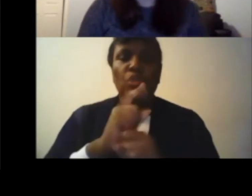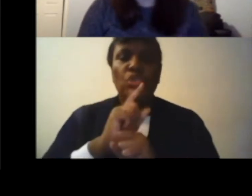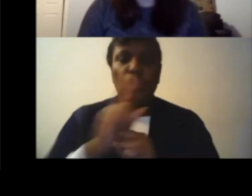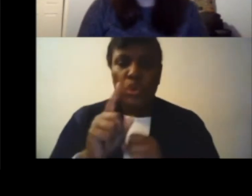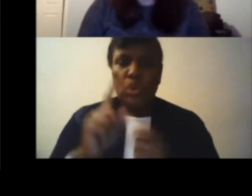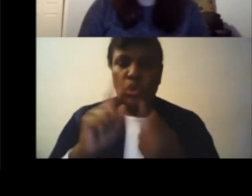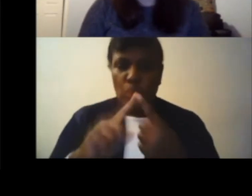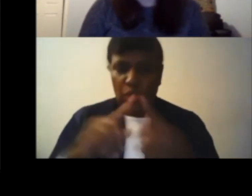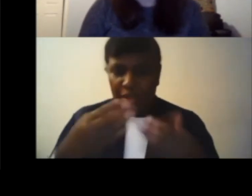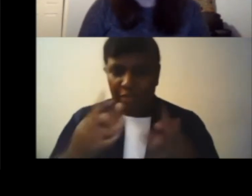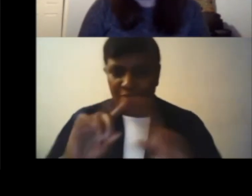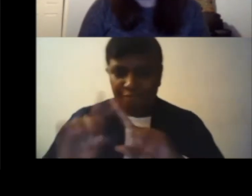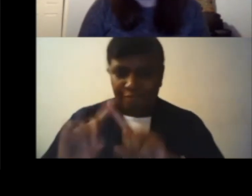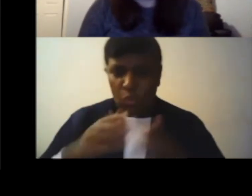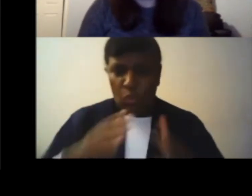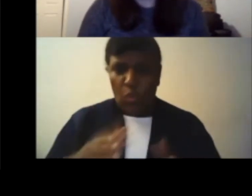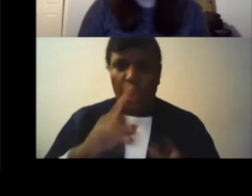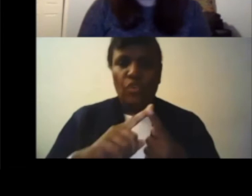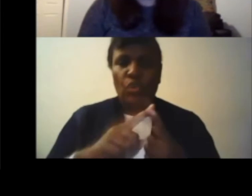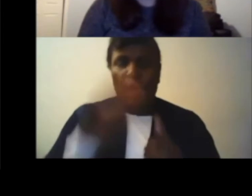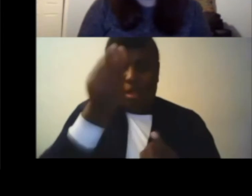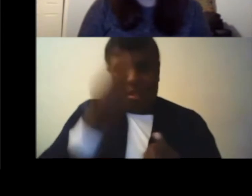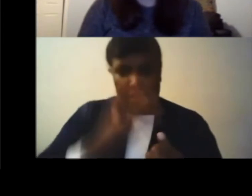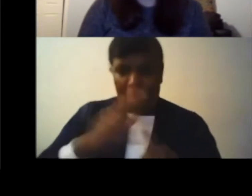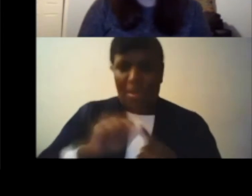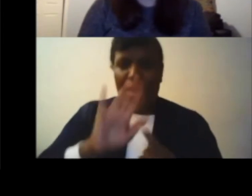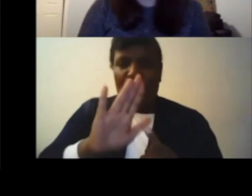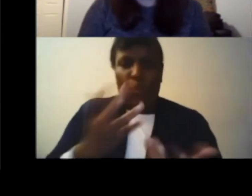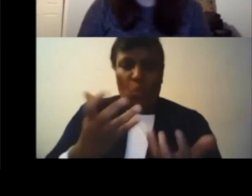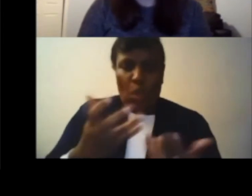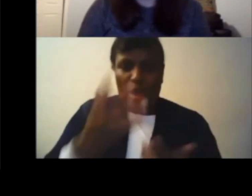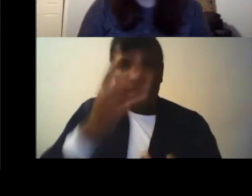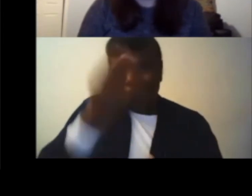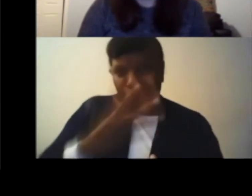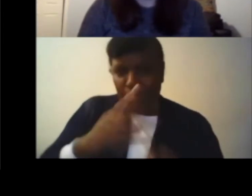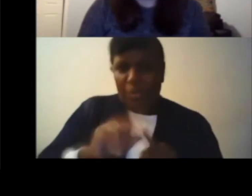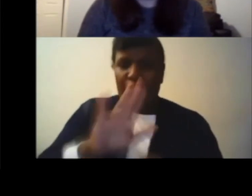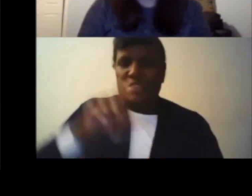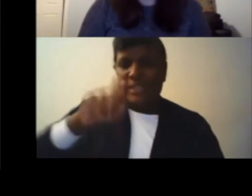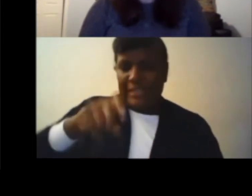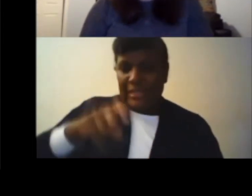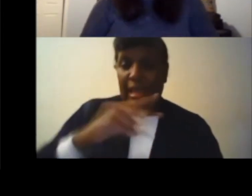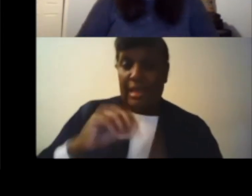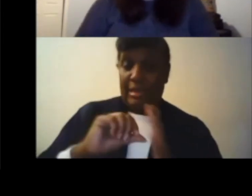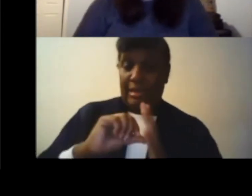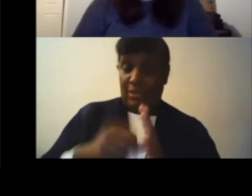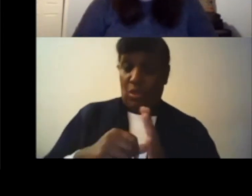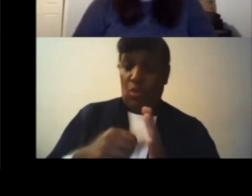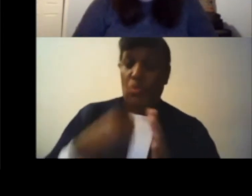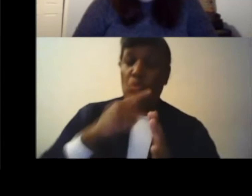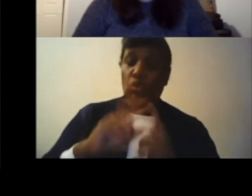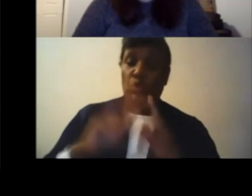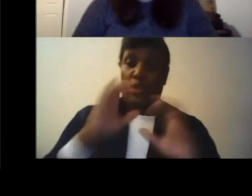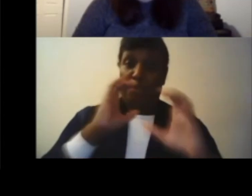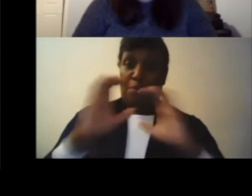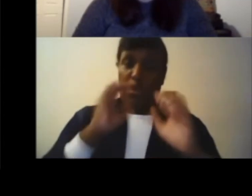and their needs, and also to just be able to comment, and for us to communicate those things to them as well. Because